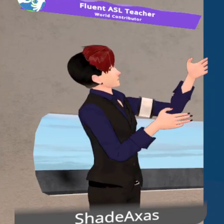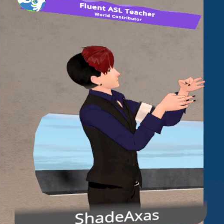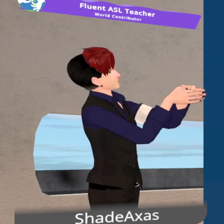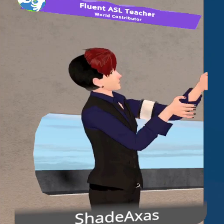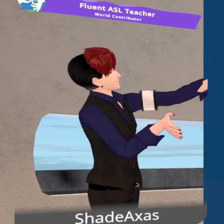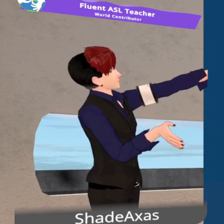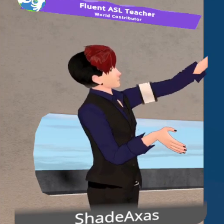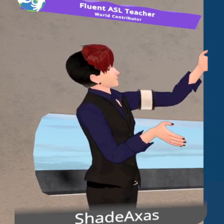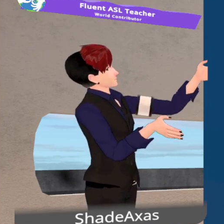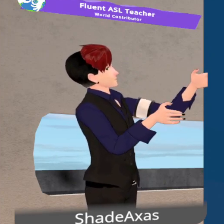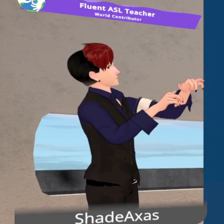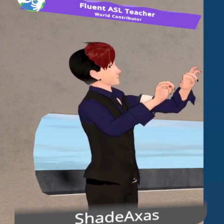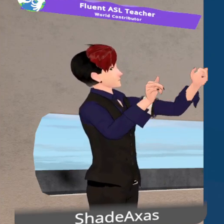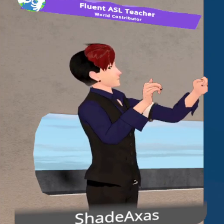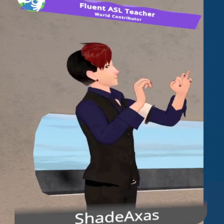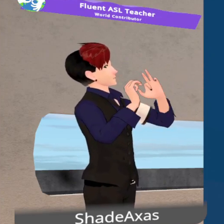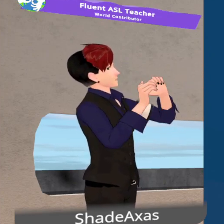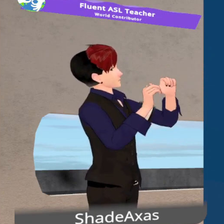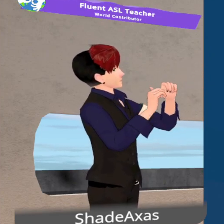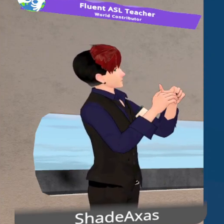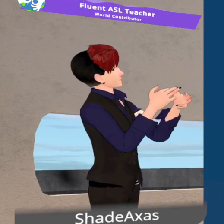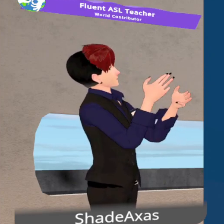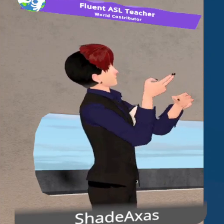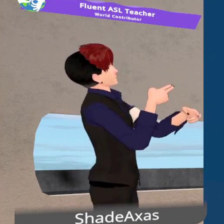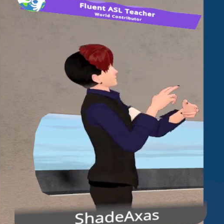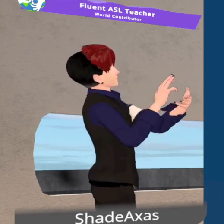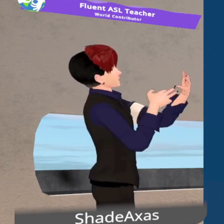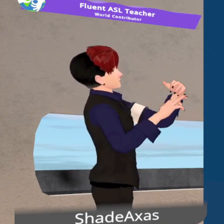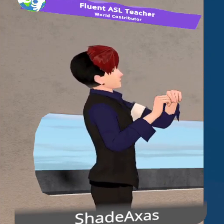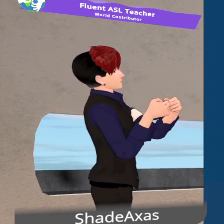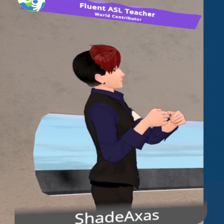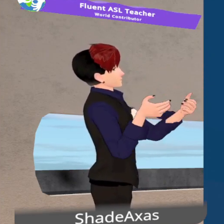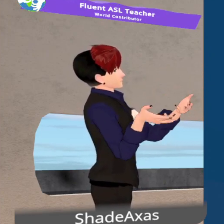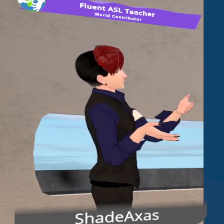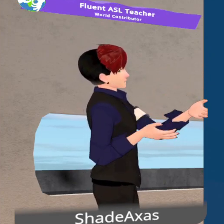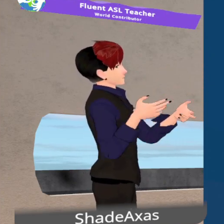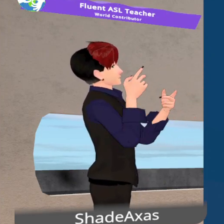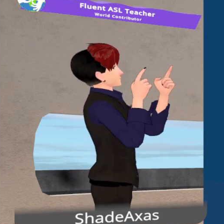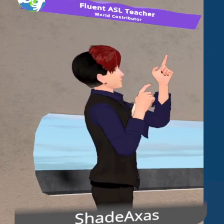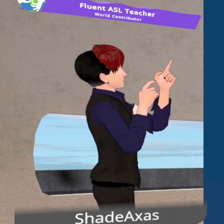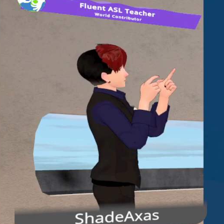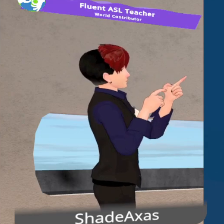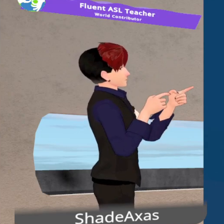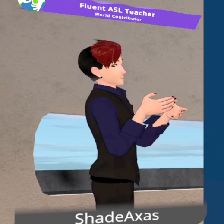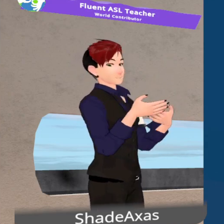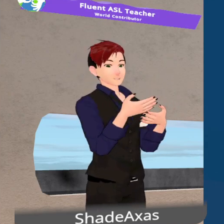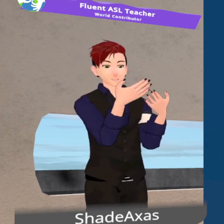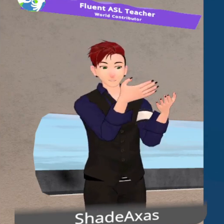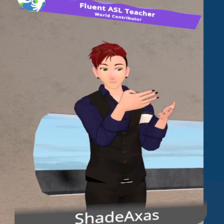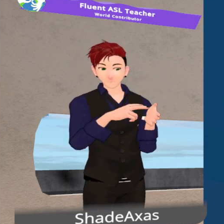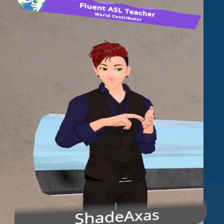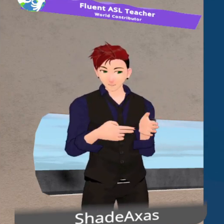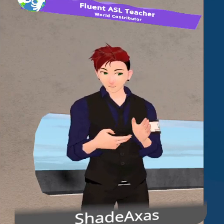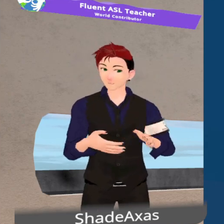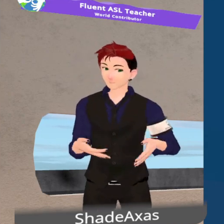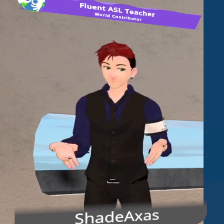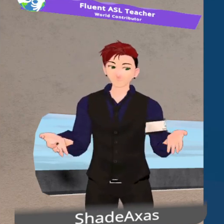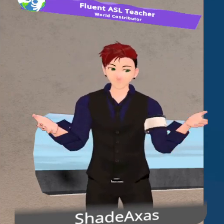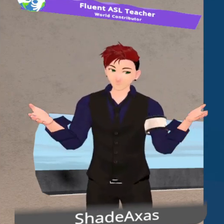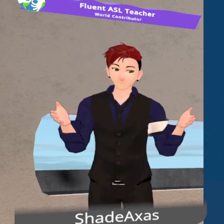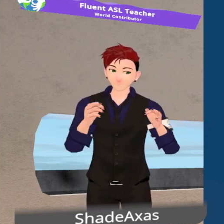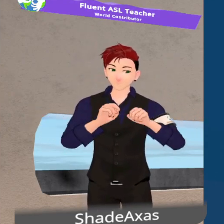So our definition of sign language is a system of communication using hand movements, gestures, facial expressions to convey a